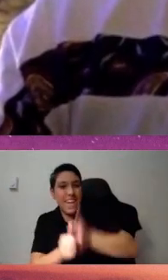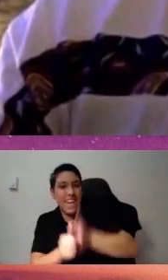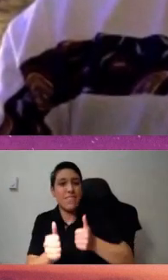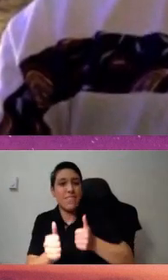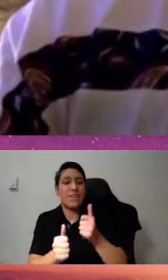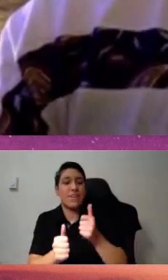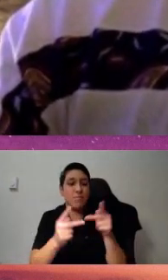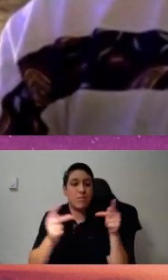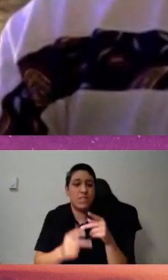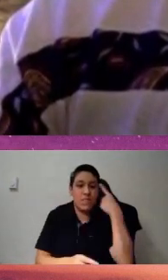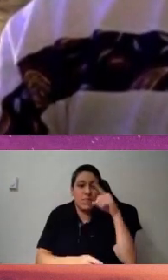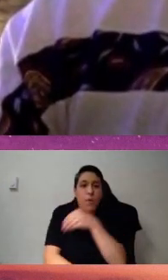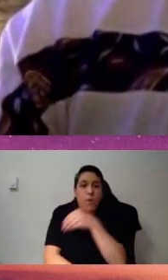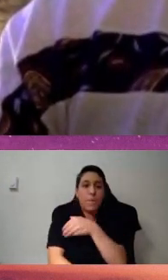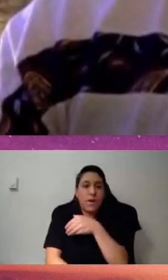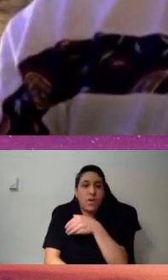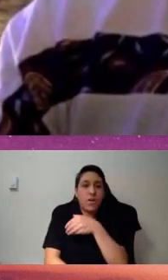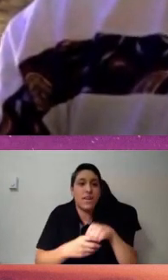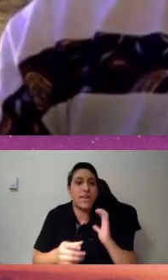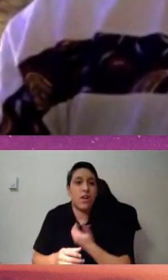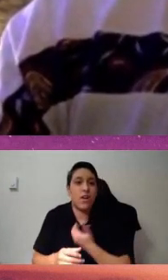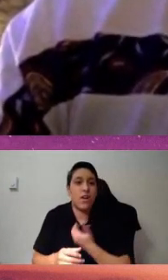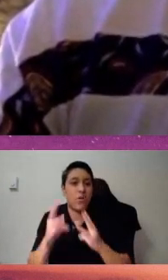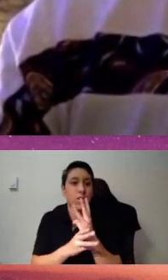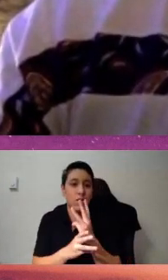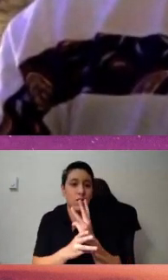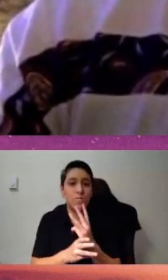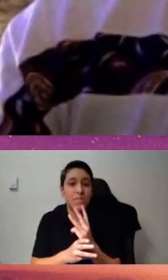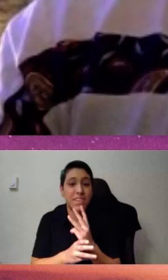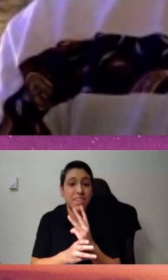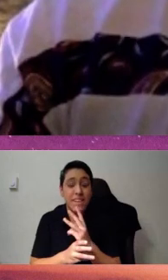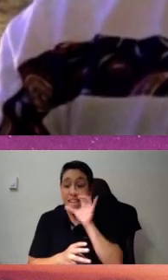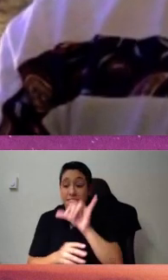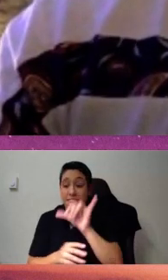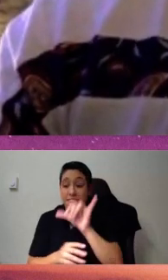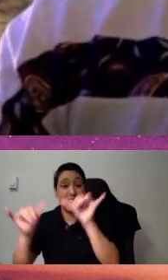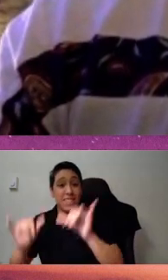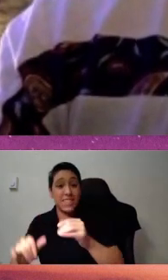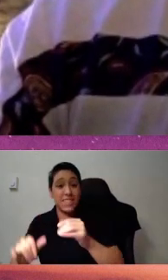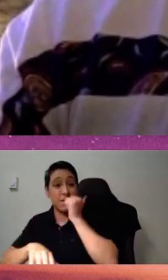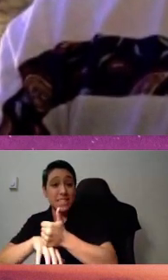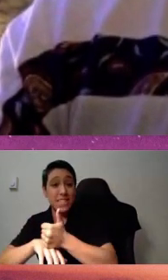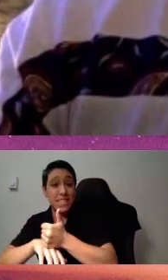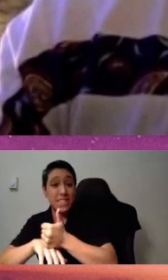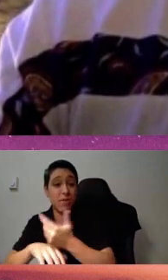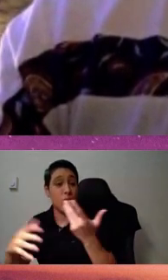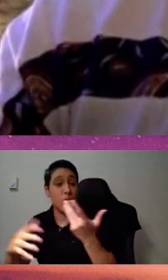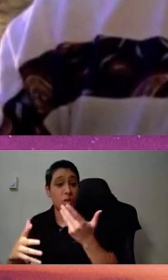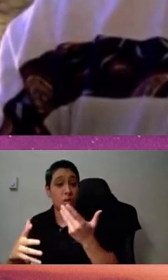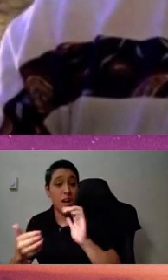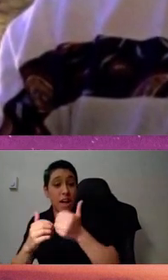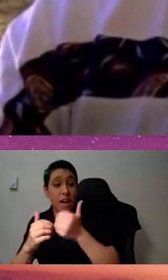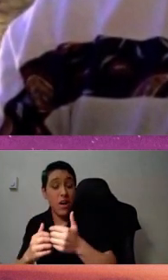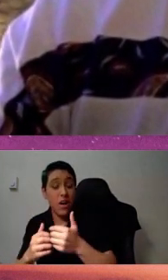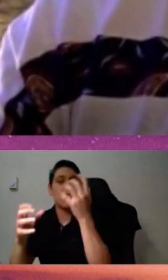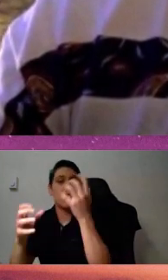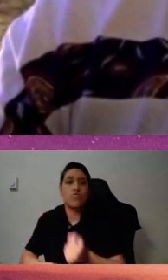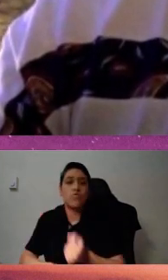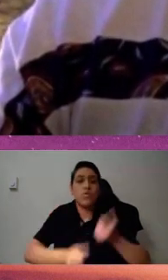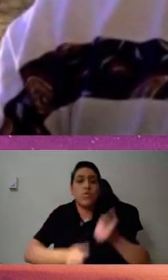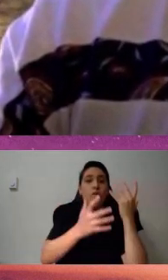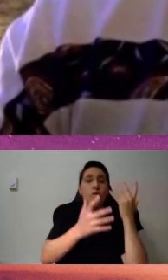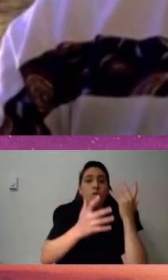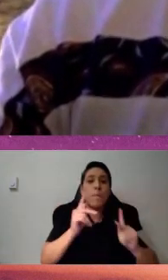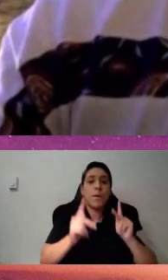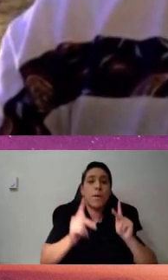intentionally to remove those of us who are doing that actual work, to remove those of us that are actually tapped into